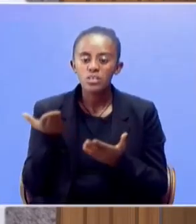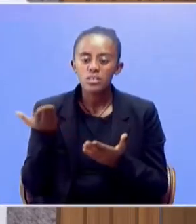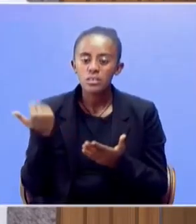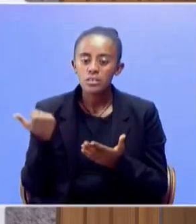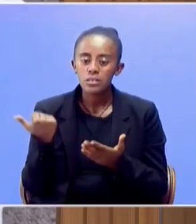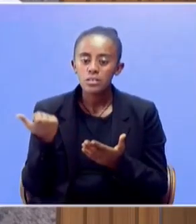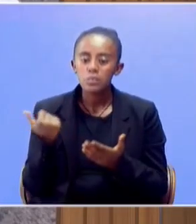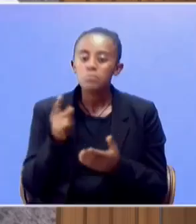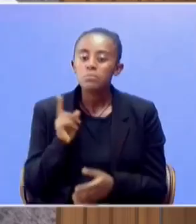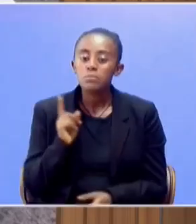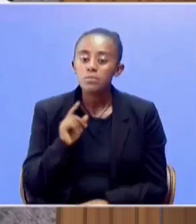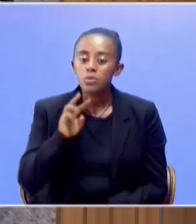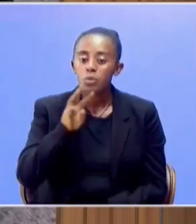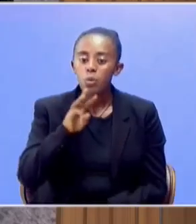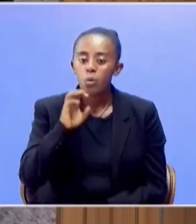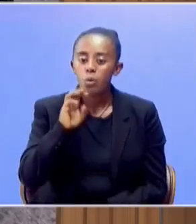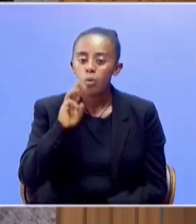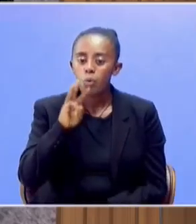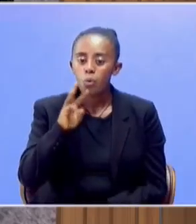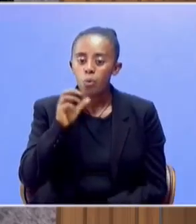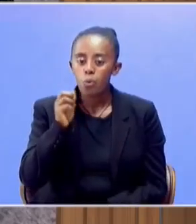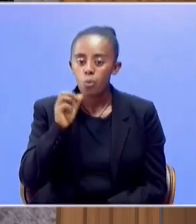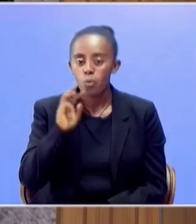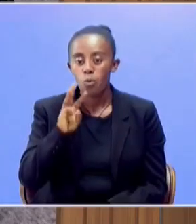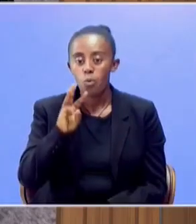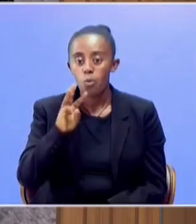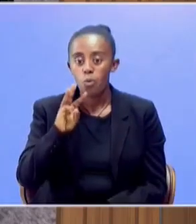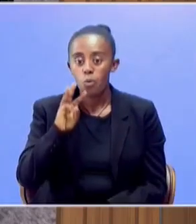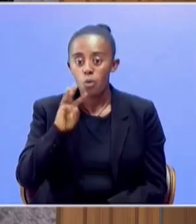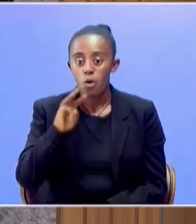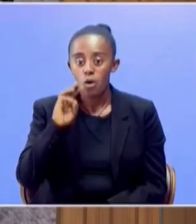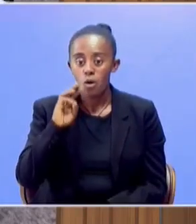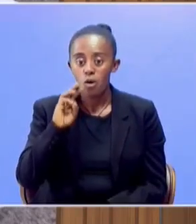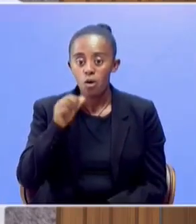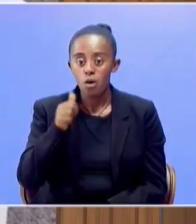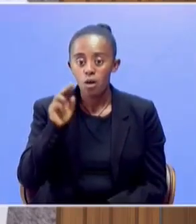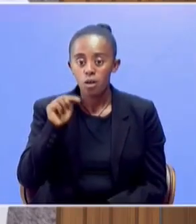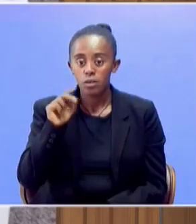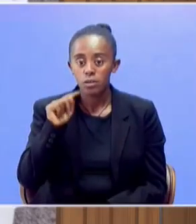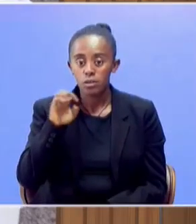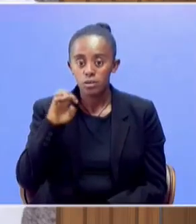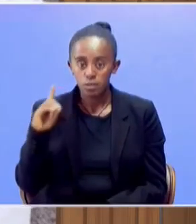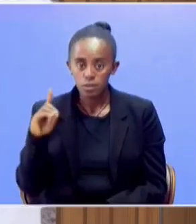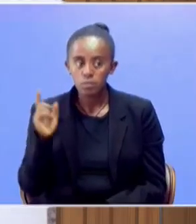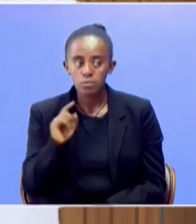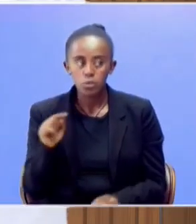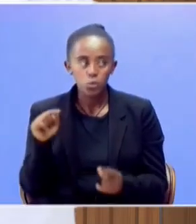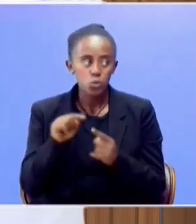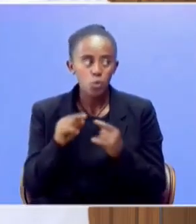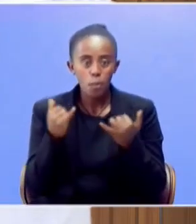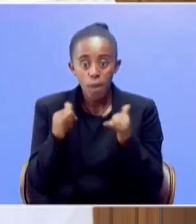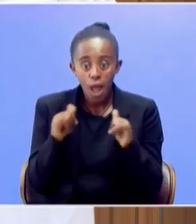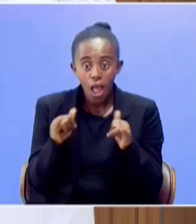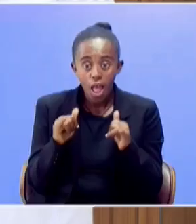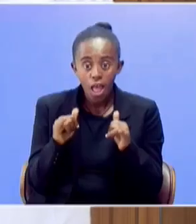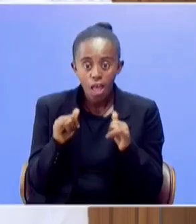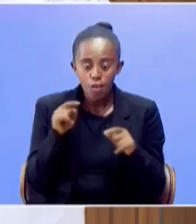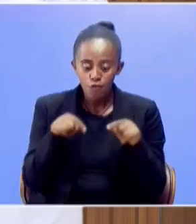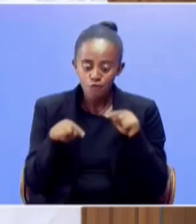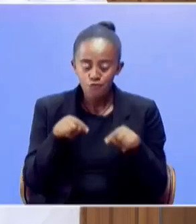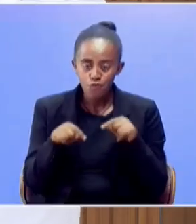what do you see? I wanted, okay, to play football. I play